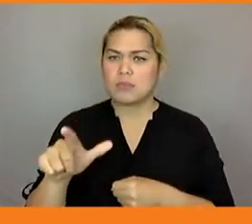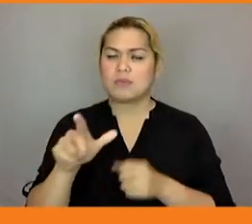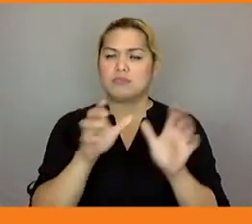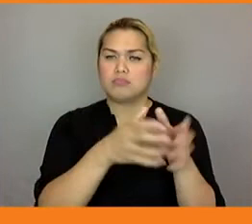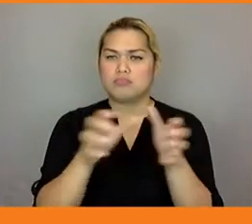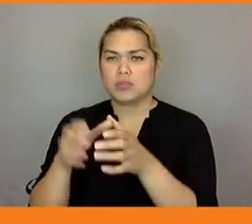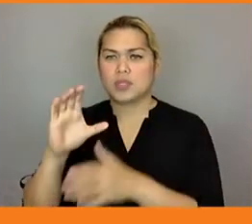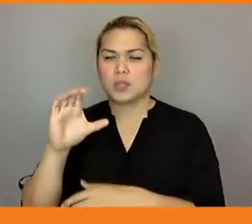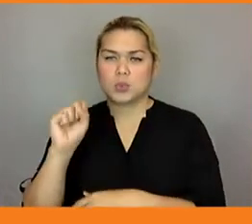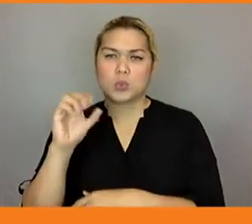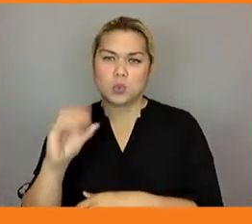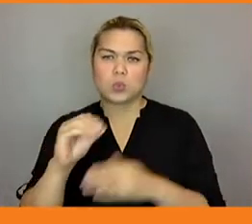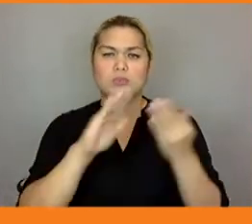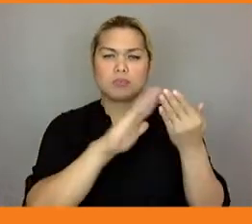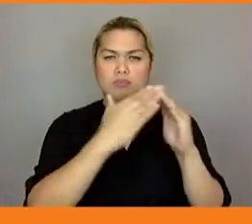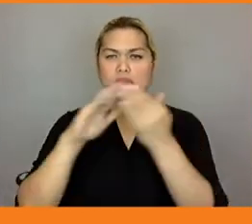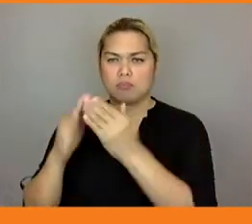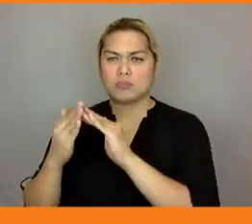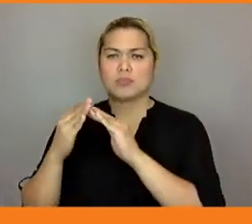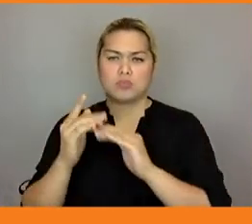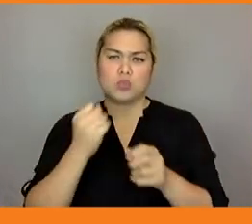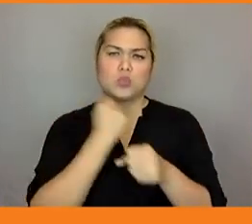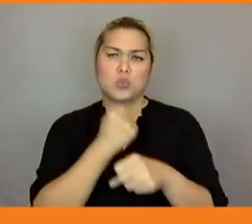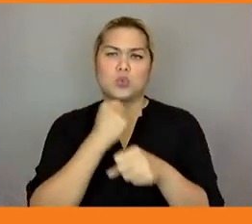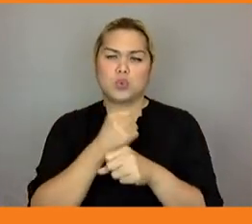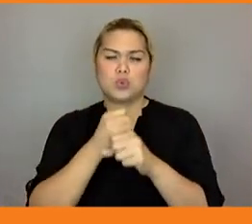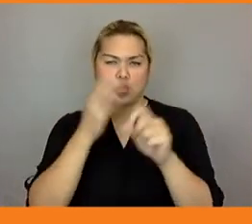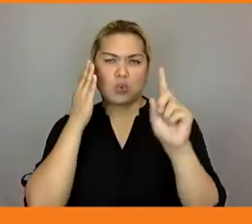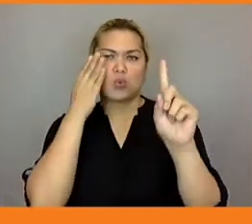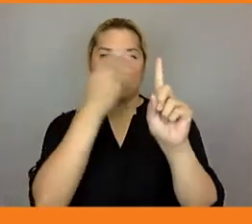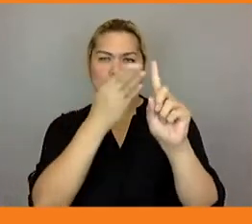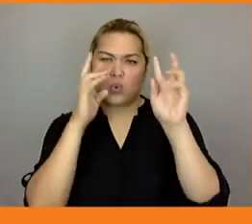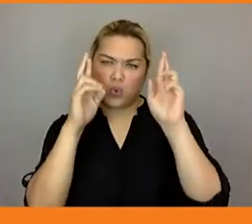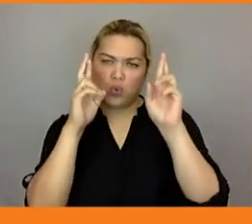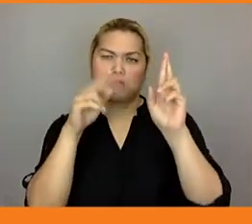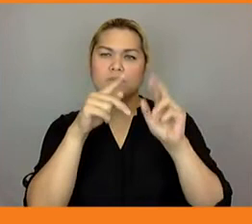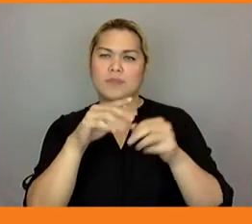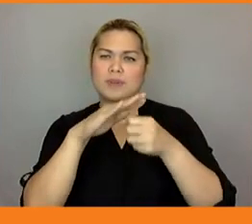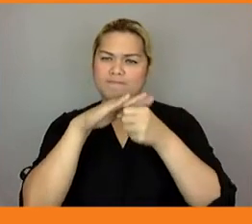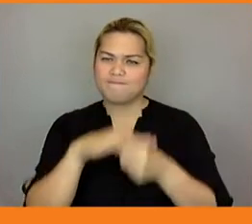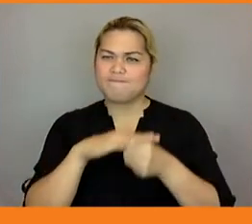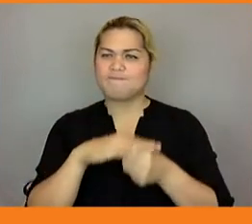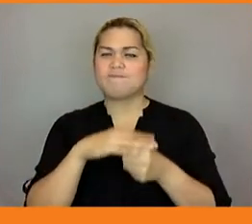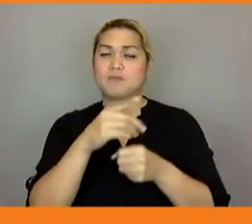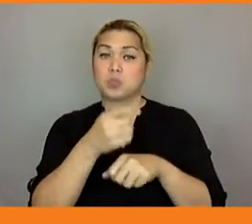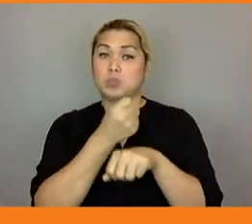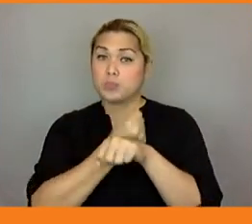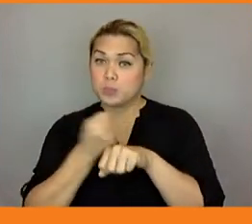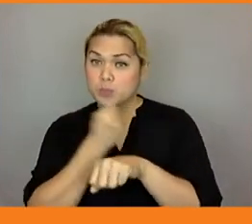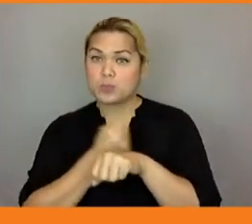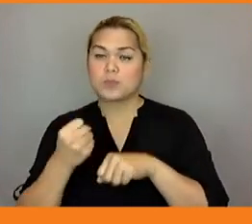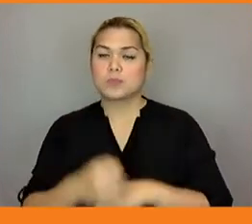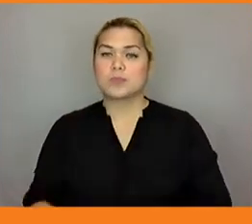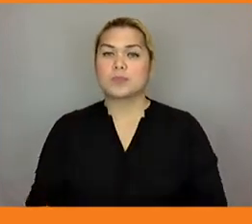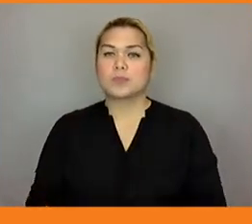towards building local resilience. The multi-donor facility, so-called Urban Climate Change Resilience